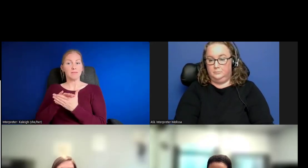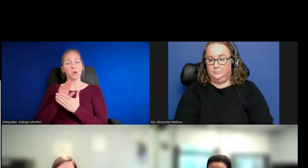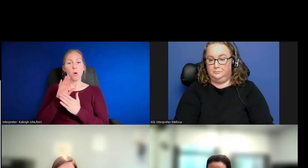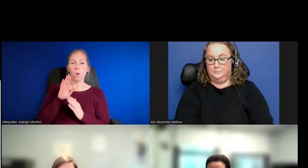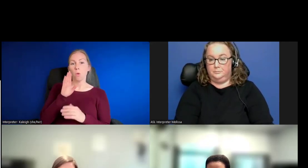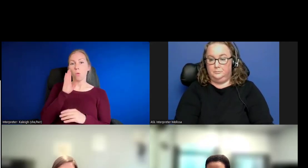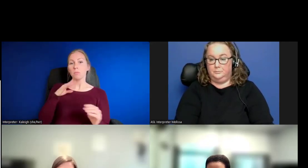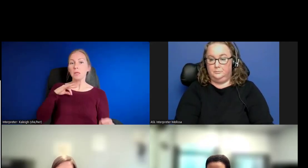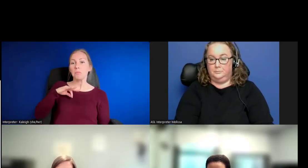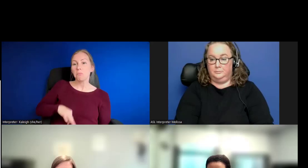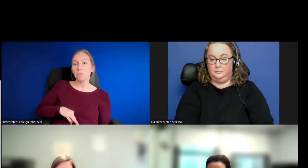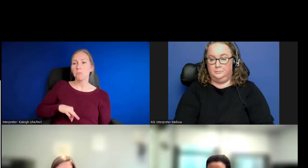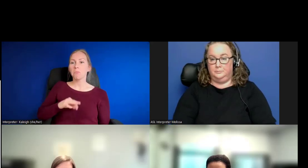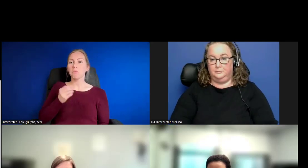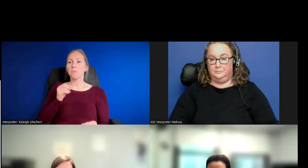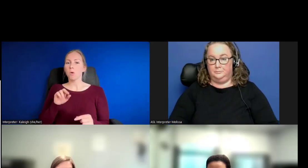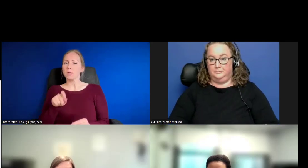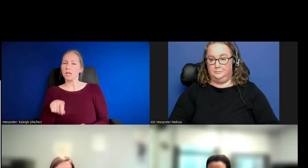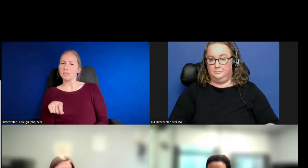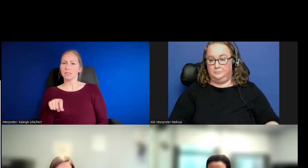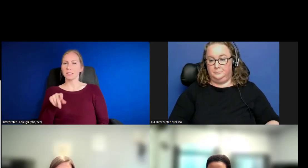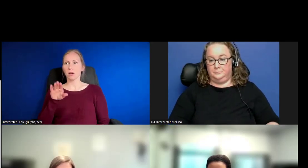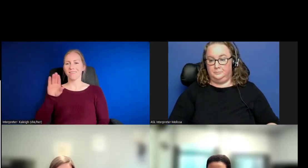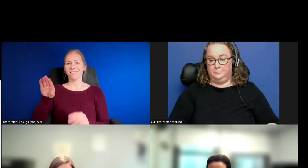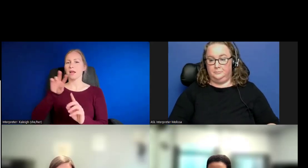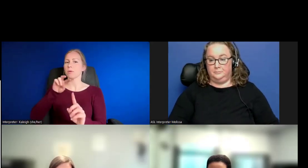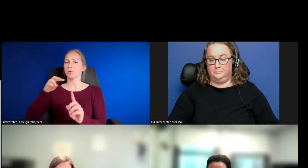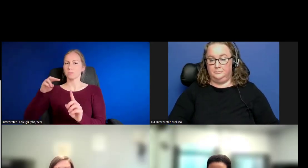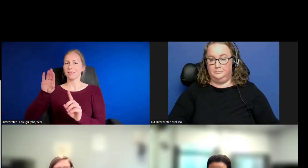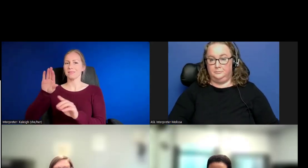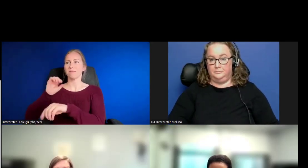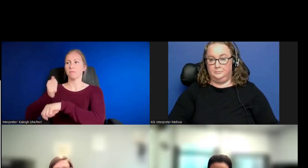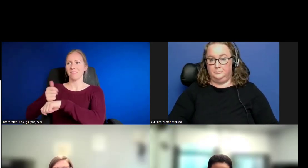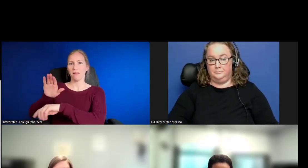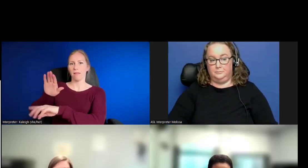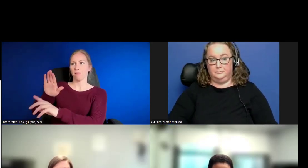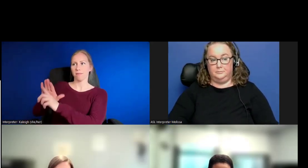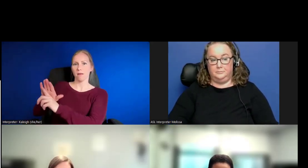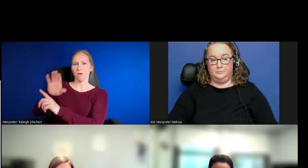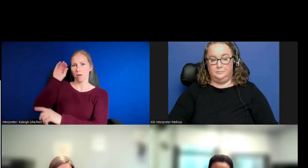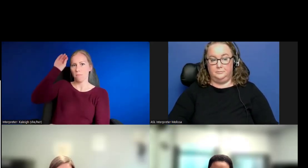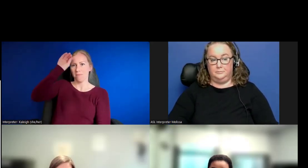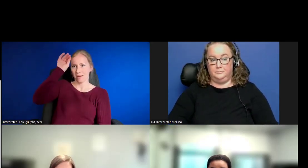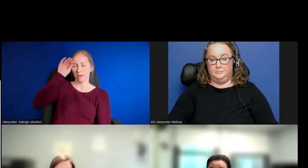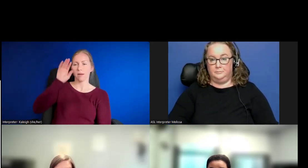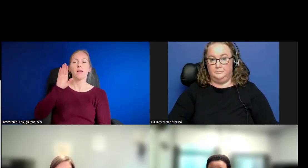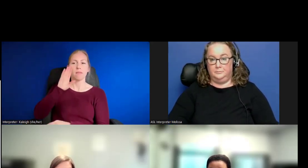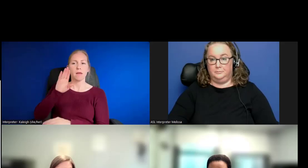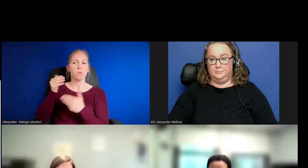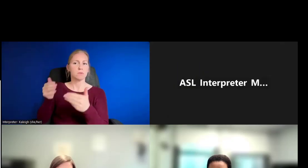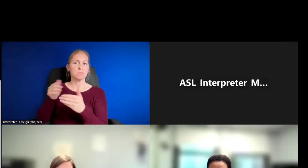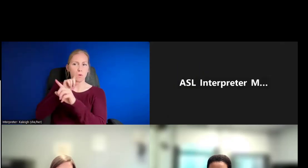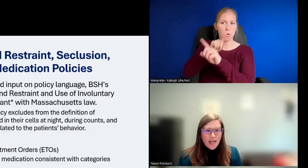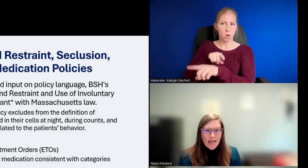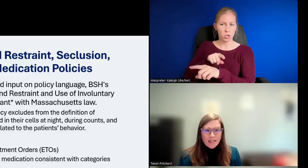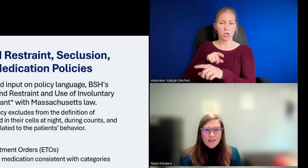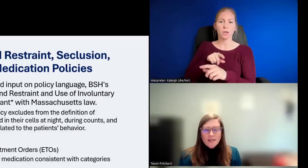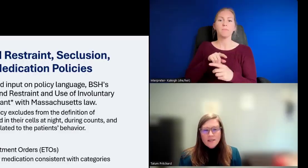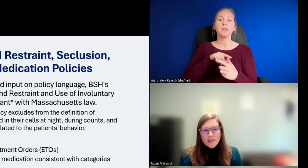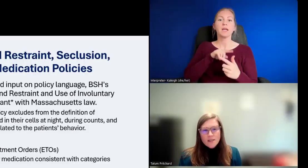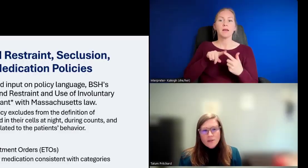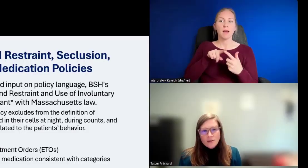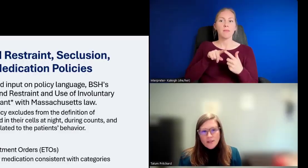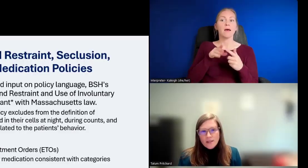or necessary from their perspective for the person's treatment, they would order it, and the person,